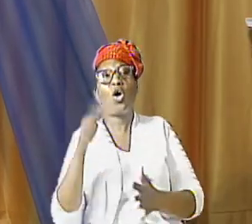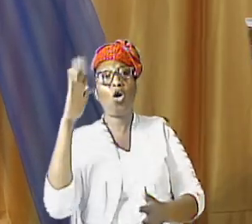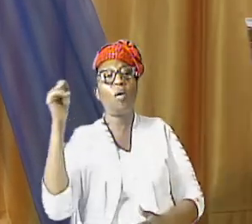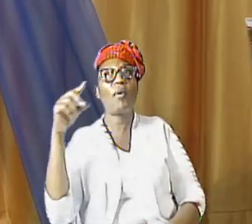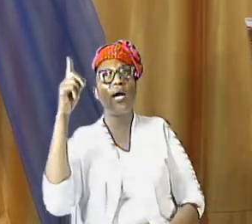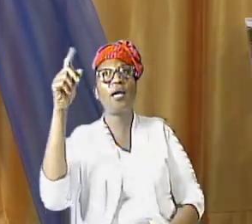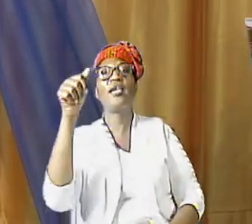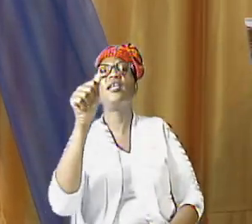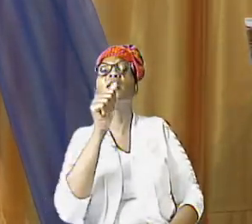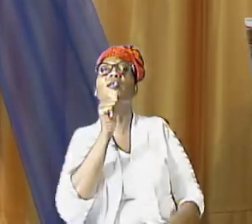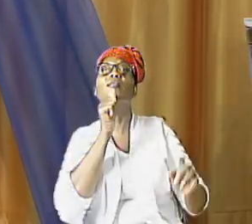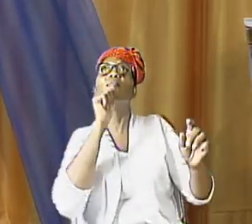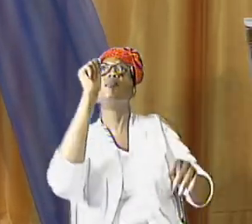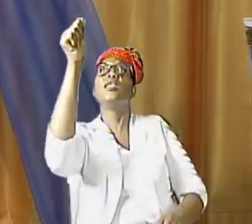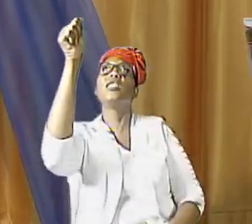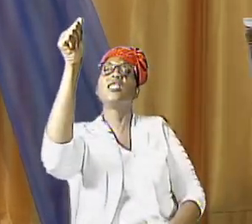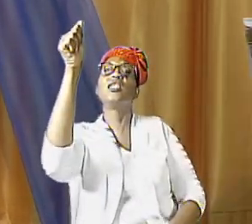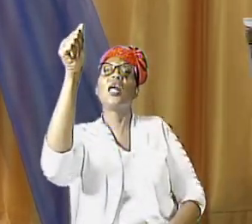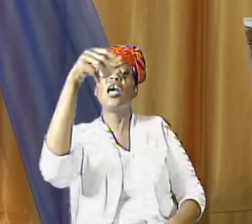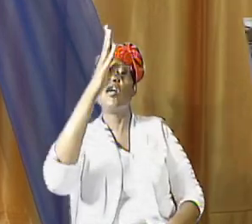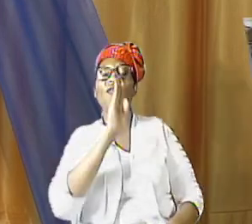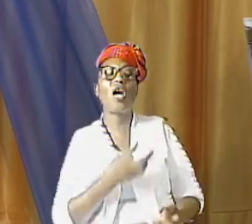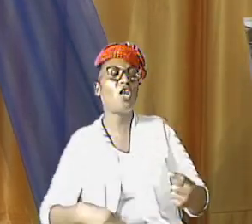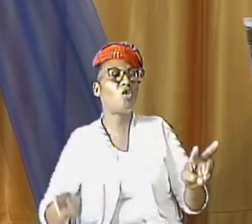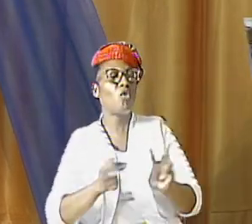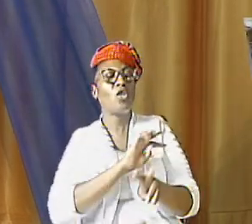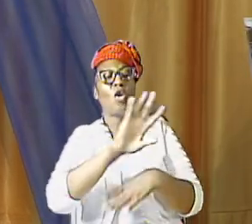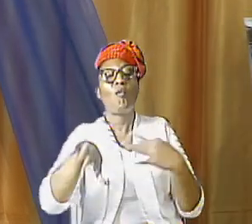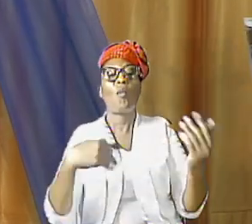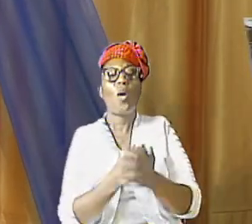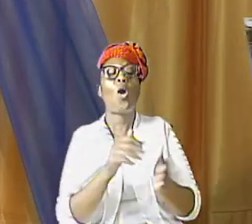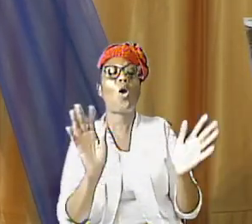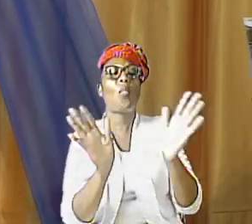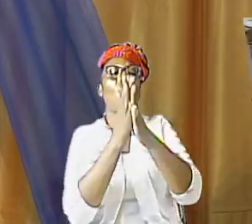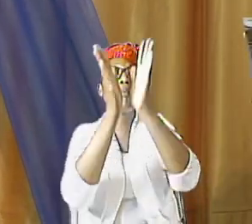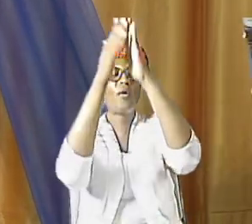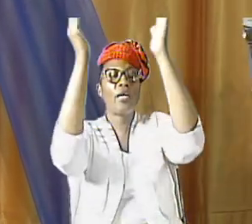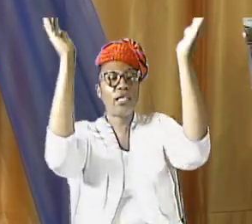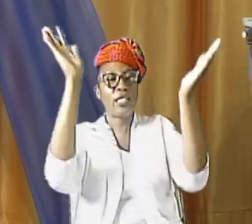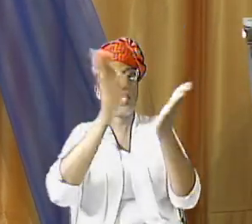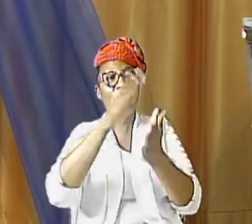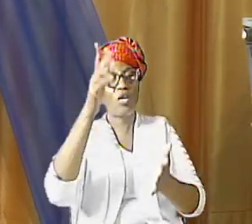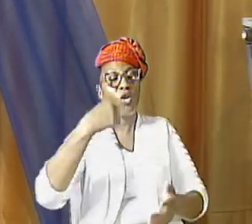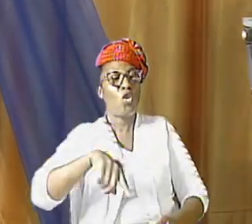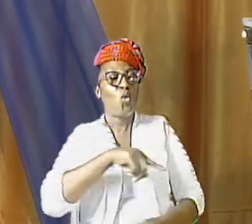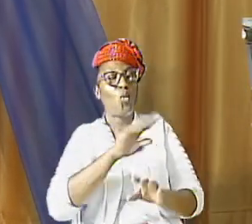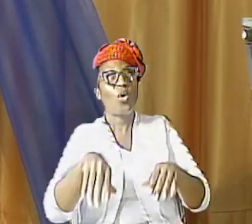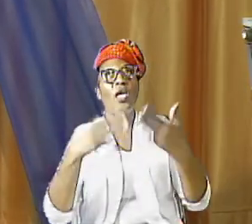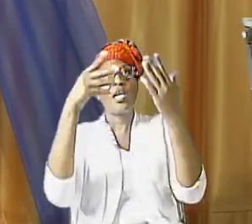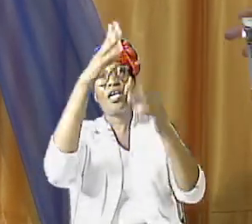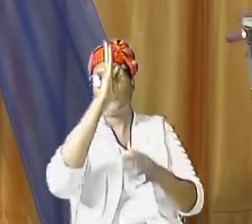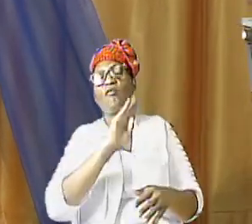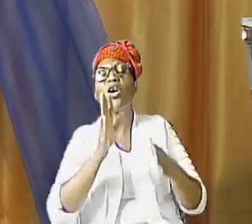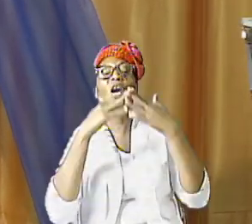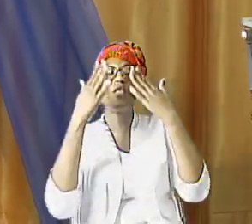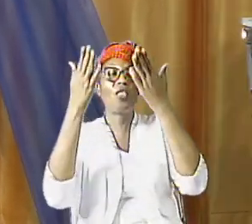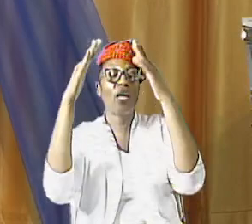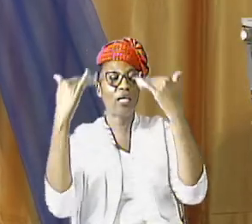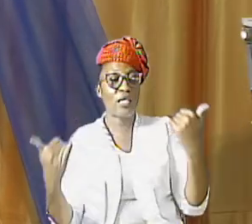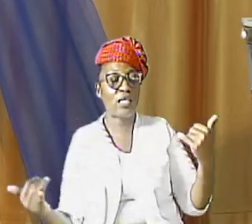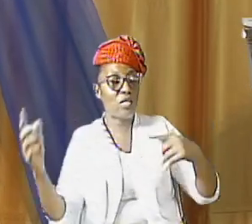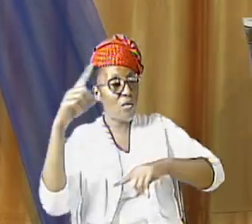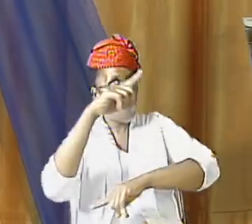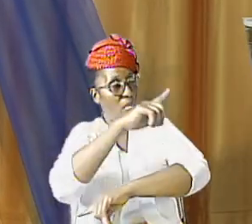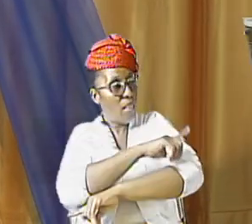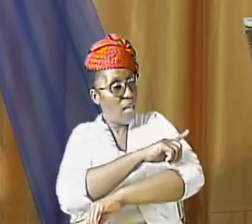Hallelujah. And he's worthy of all the praise and glory. Praise God. Praise God. We give him thanks today. We give him thanks.